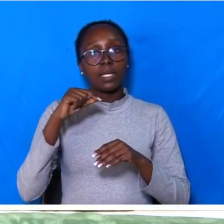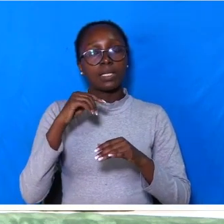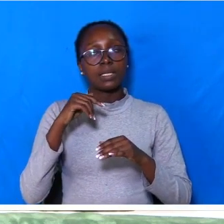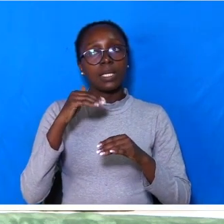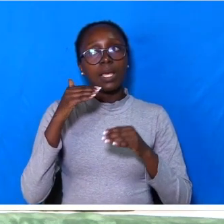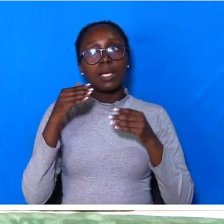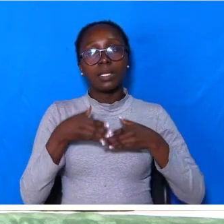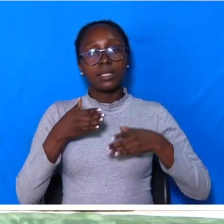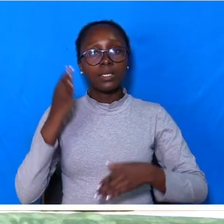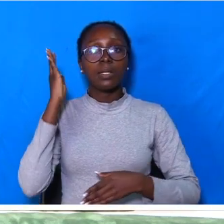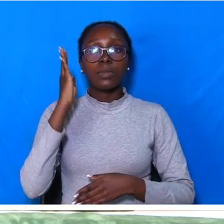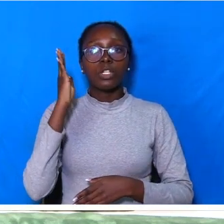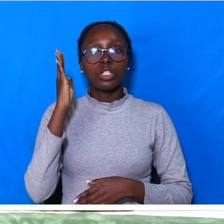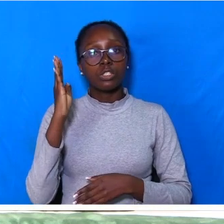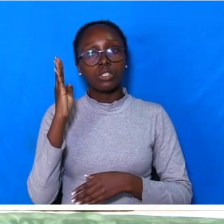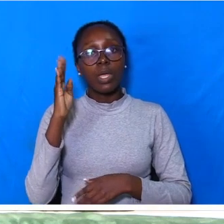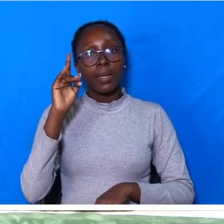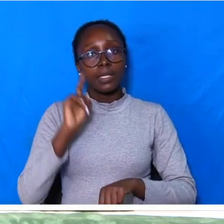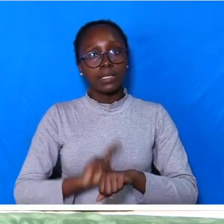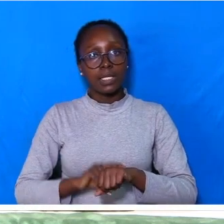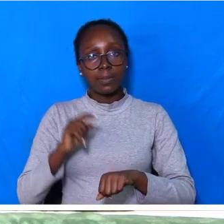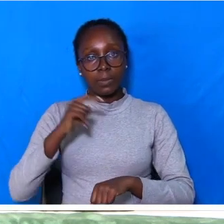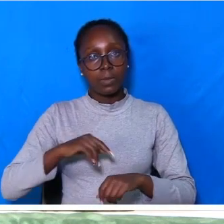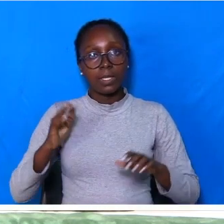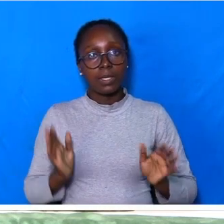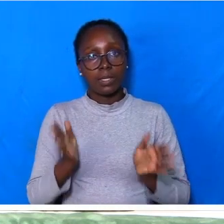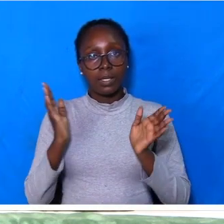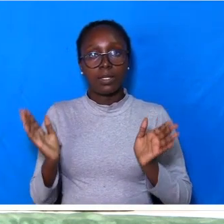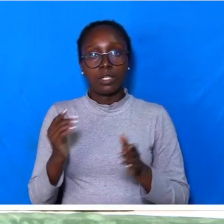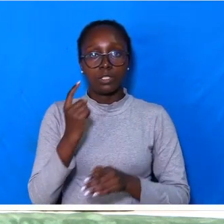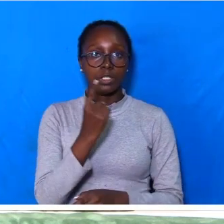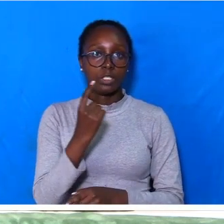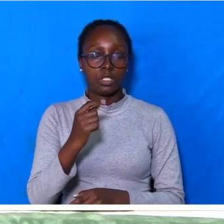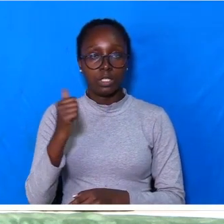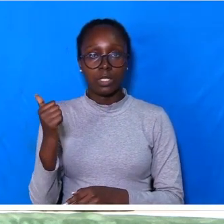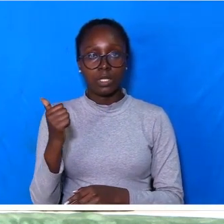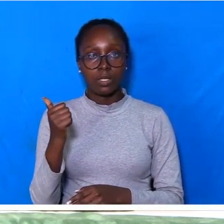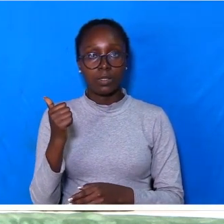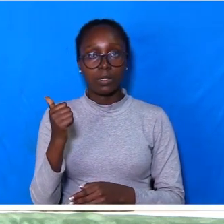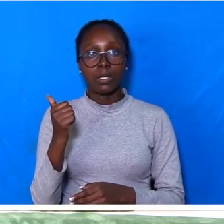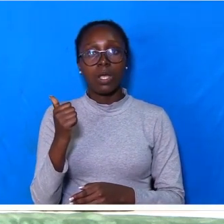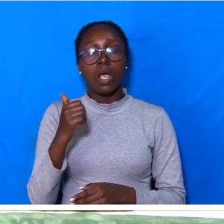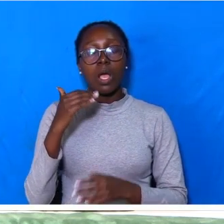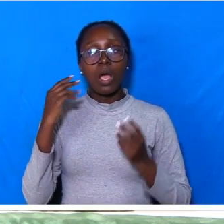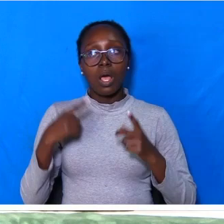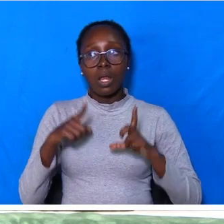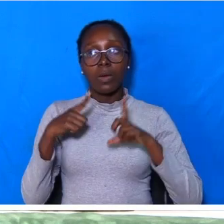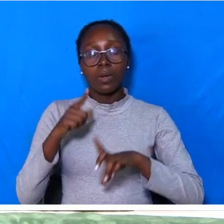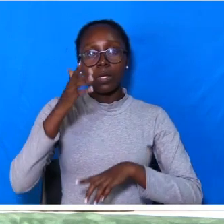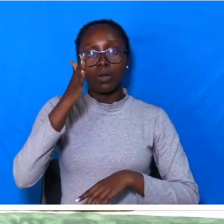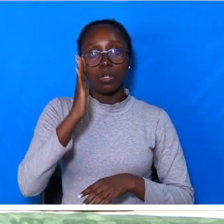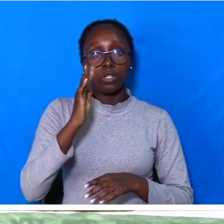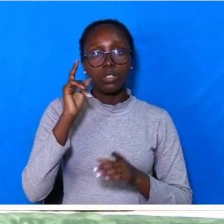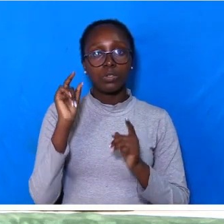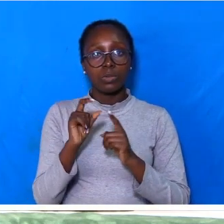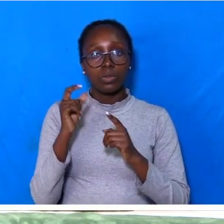homilies as we encourage each other, as we challenge each other, as we allow God to speak to us.